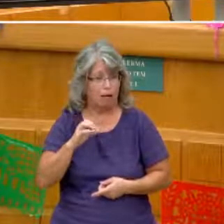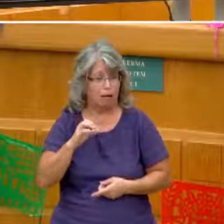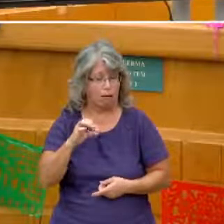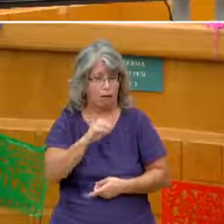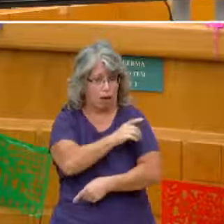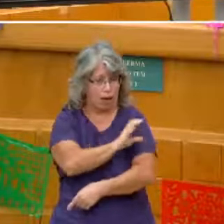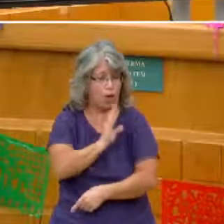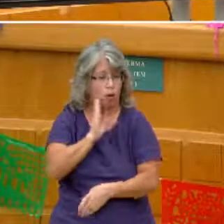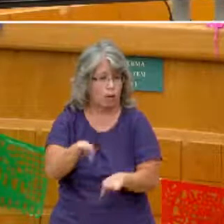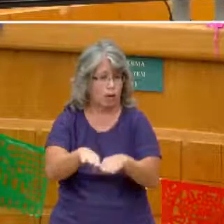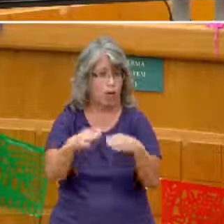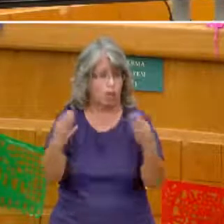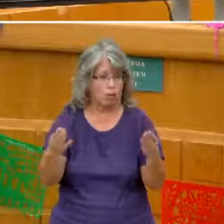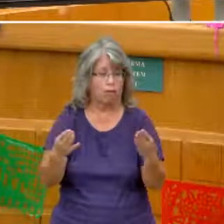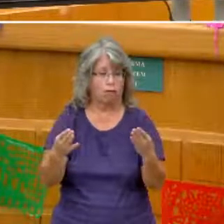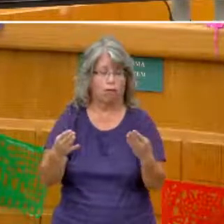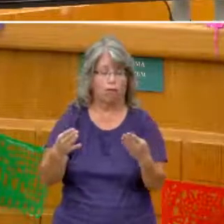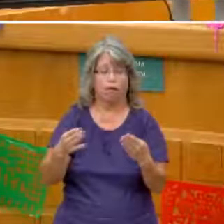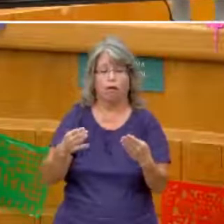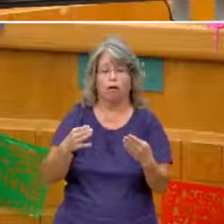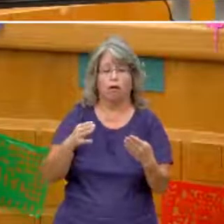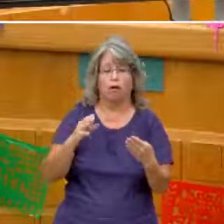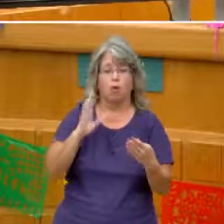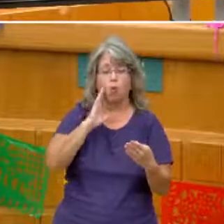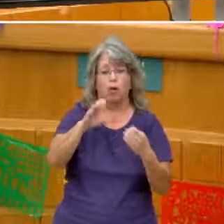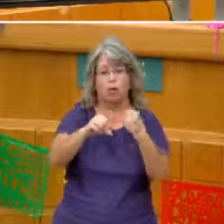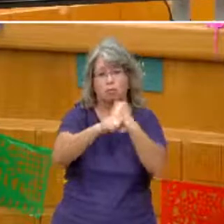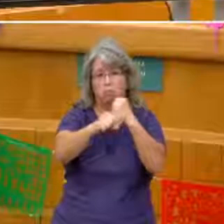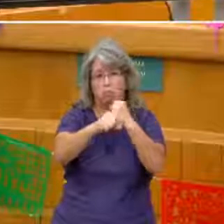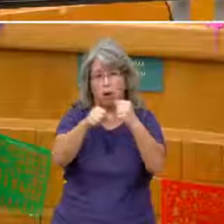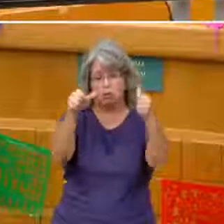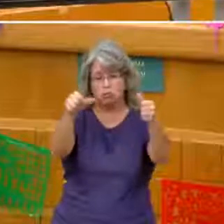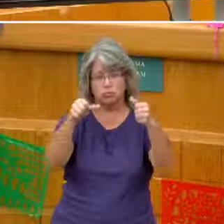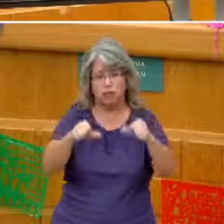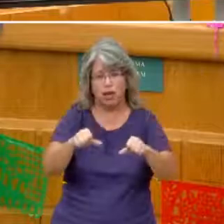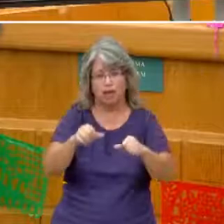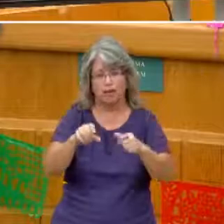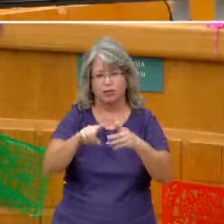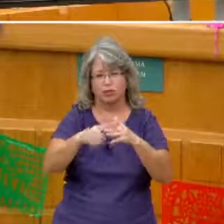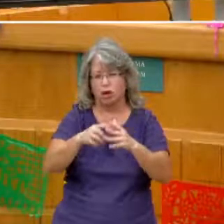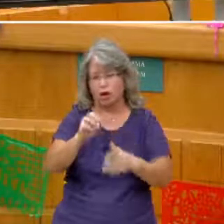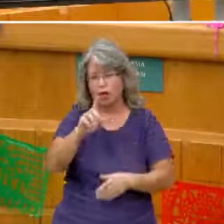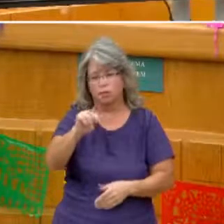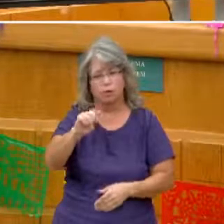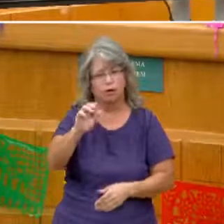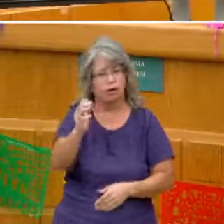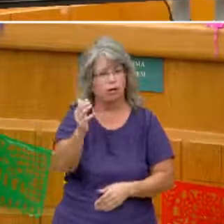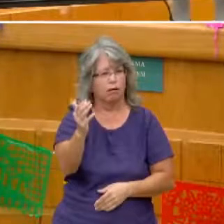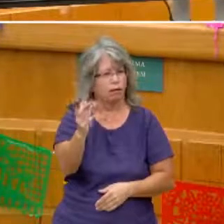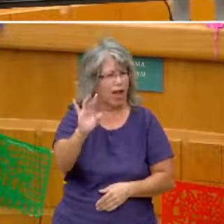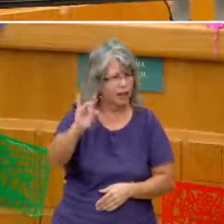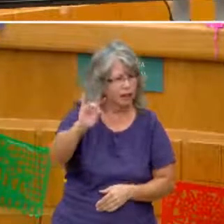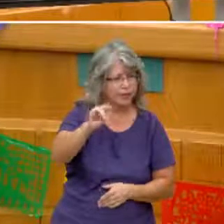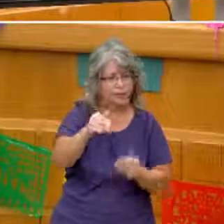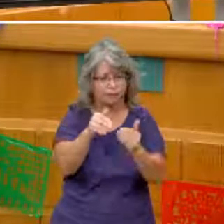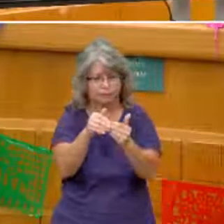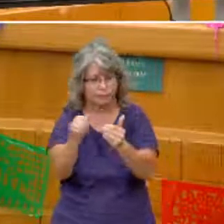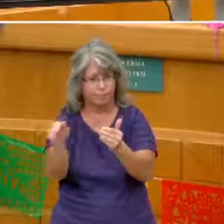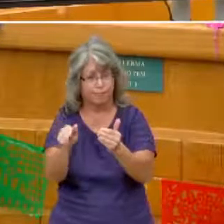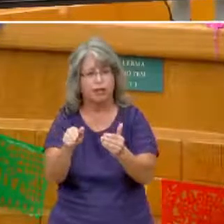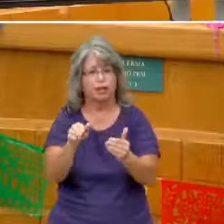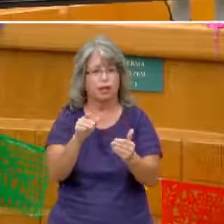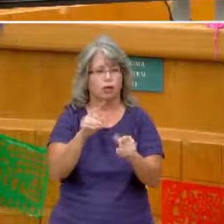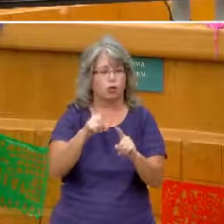be posted on cctexas.com on our website. So please either refer to the website or you can call the